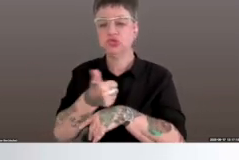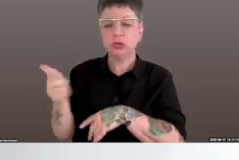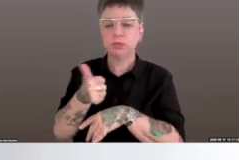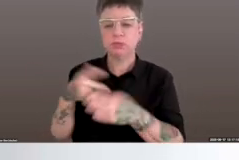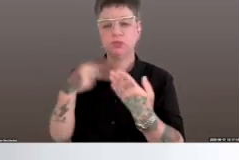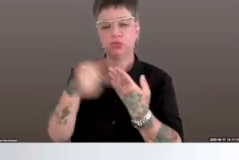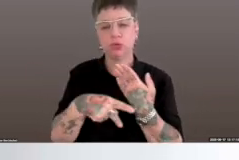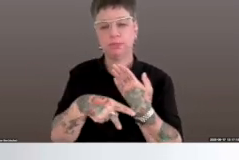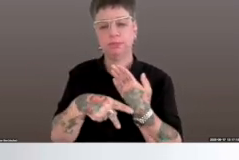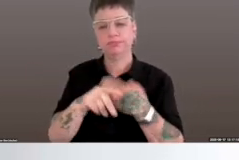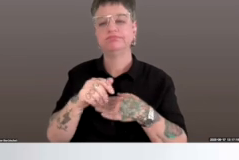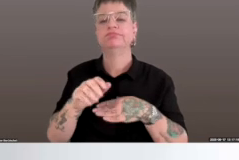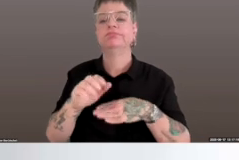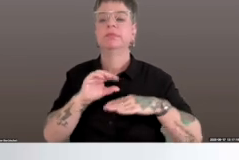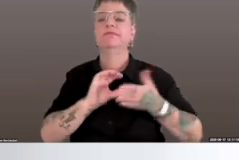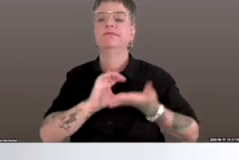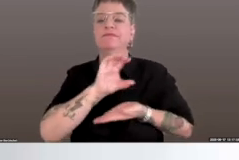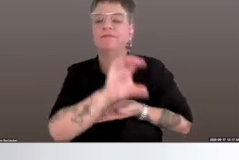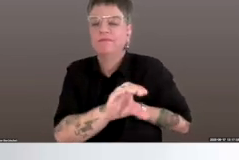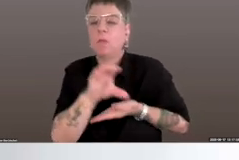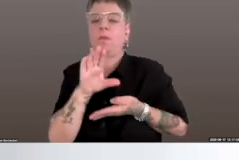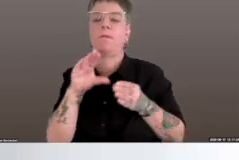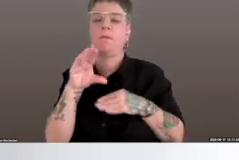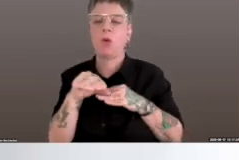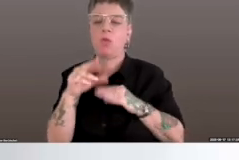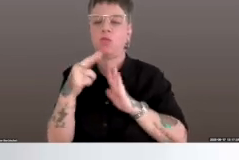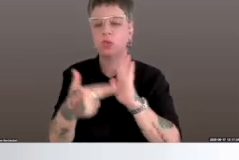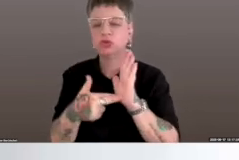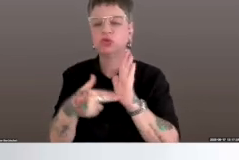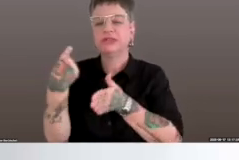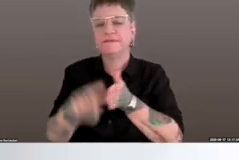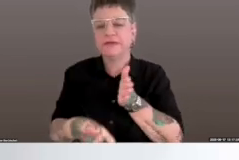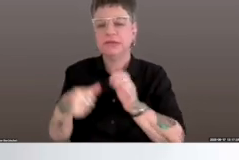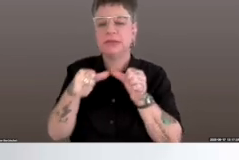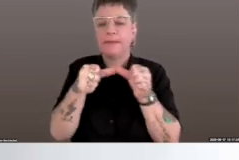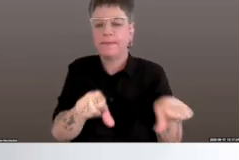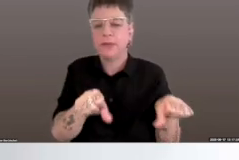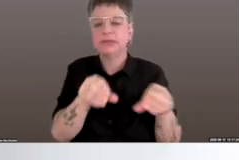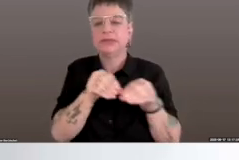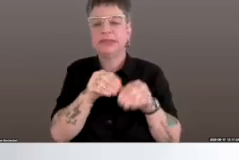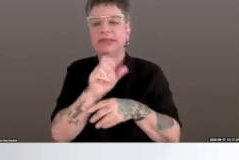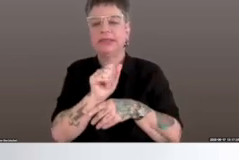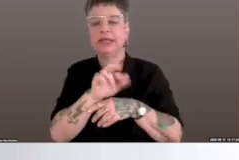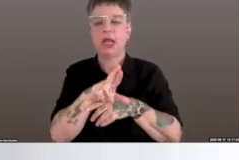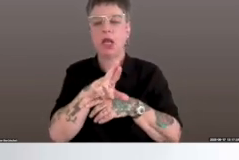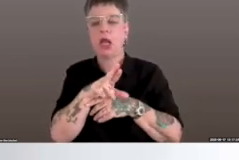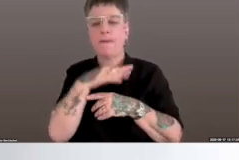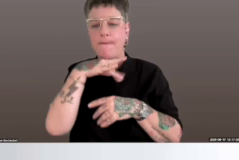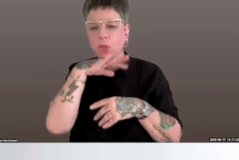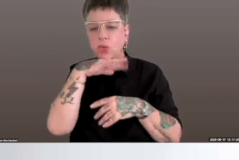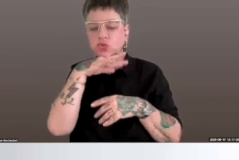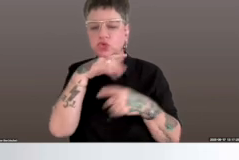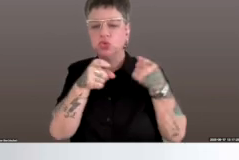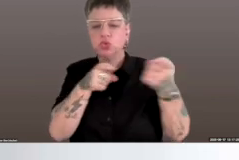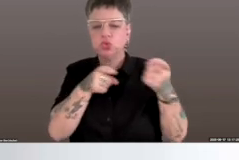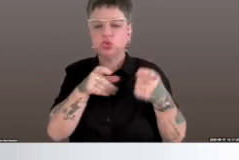AQIP is funded by smog abatement and vehicle registration fees that are deposited into the Air Pollution Control Fund,